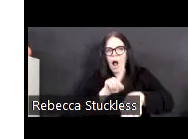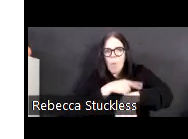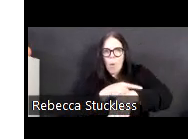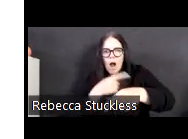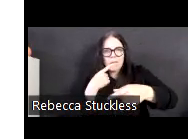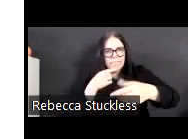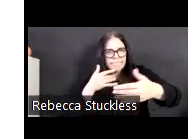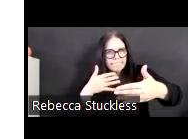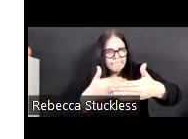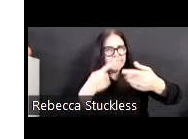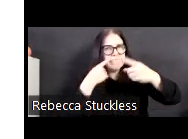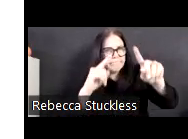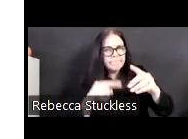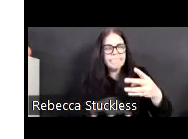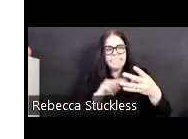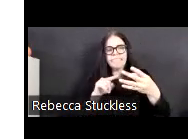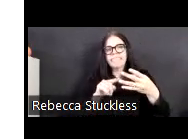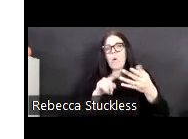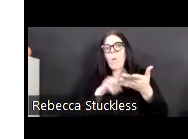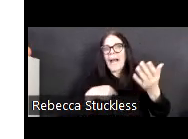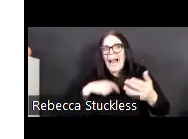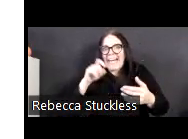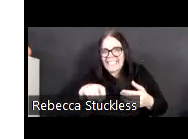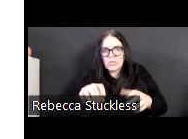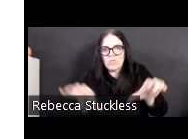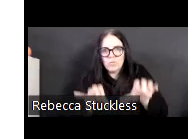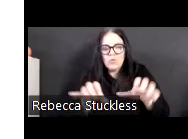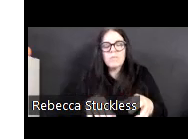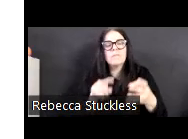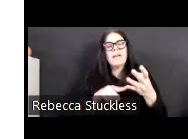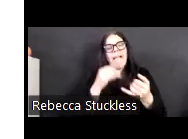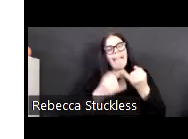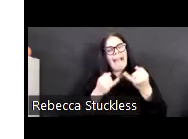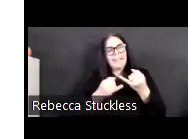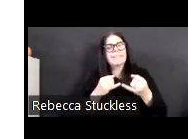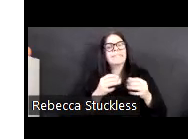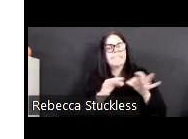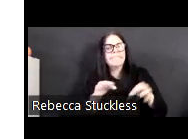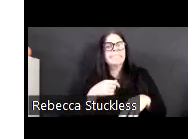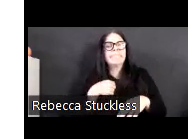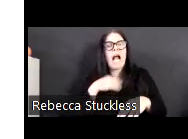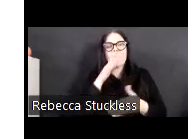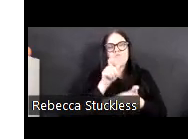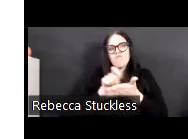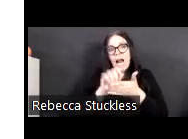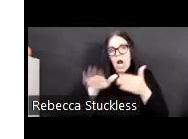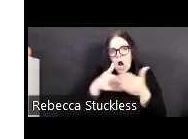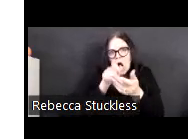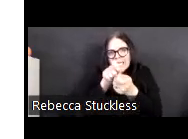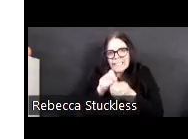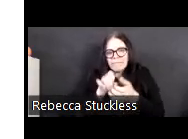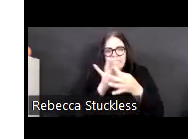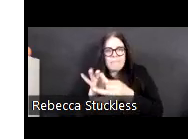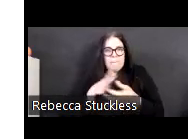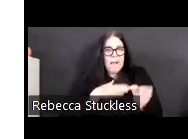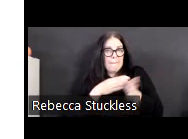I need to pull off. Lastly, I will write all details about my plan to each goal. With